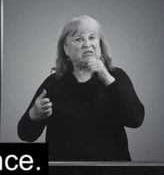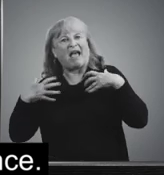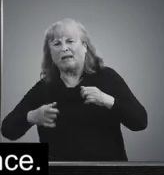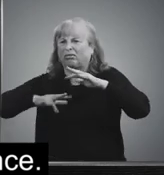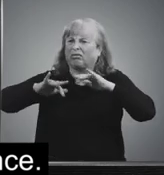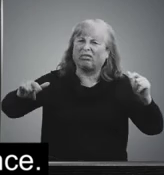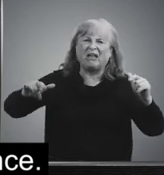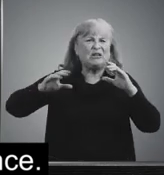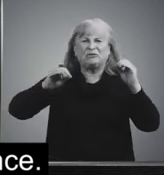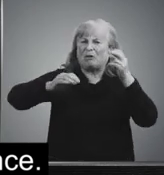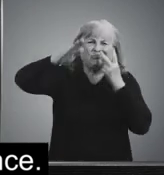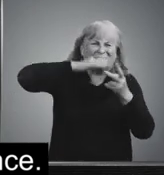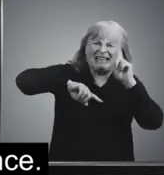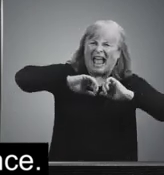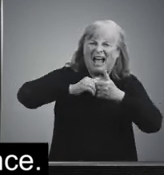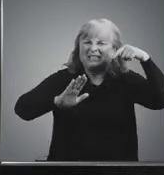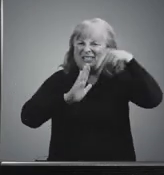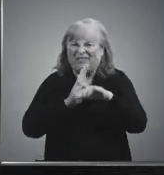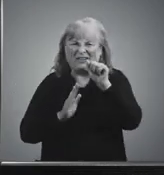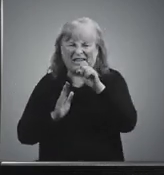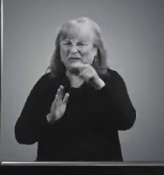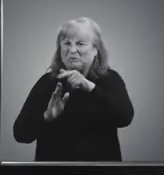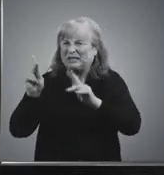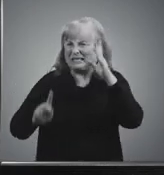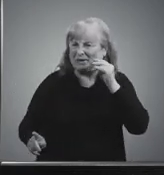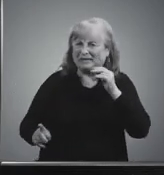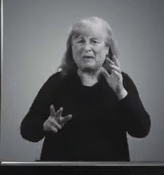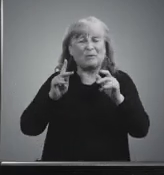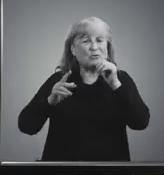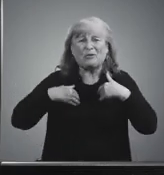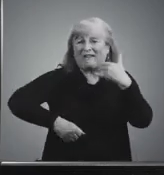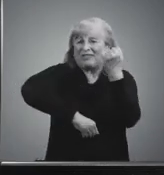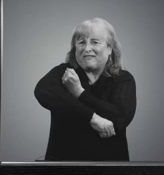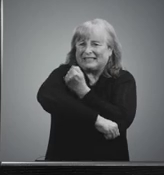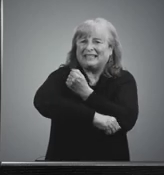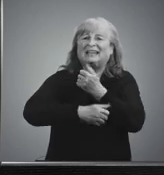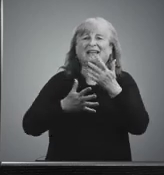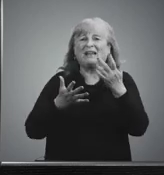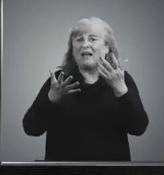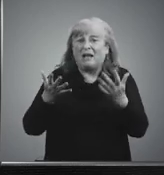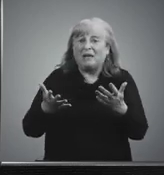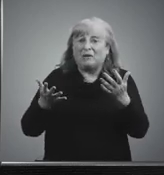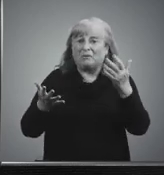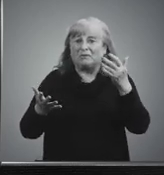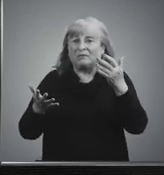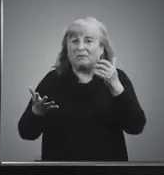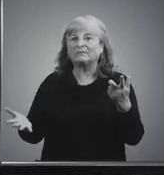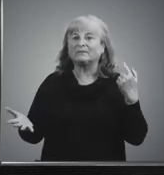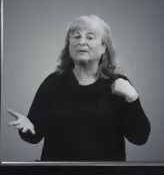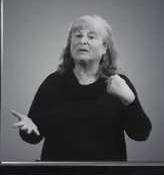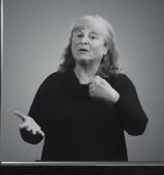predicting how severe a case someone will experience. Unvaccinated people who were hospitalized or died didn't think it would happen to